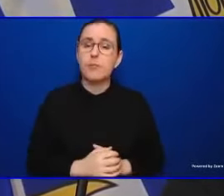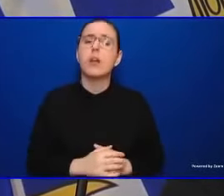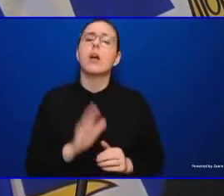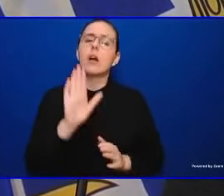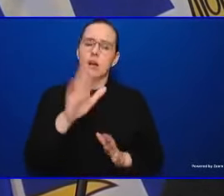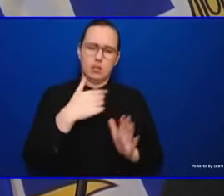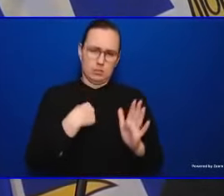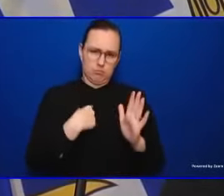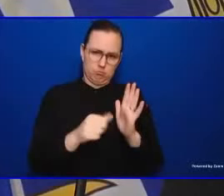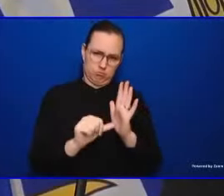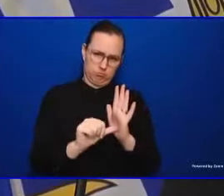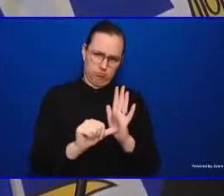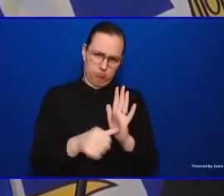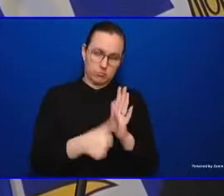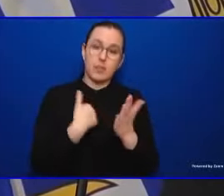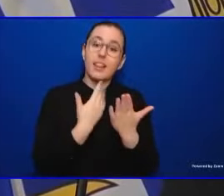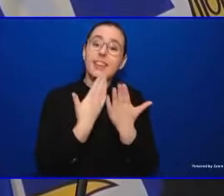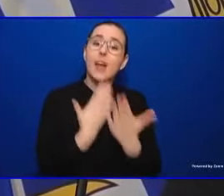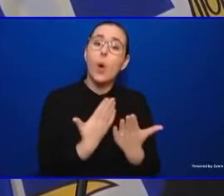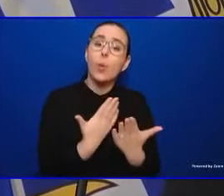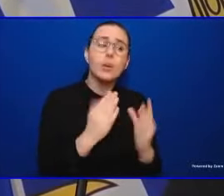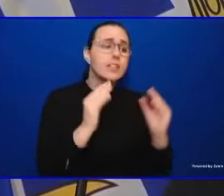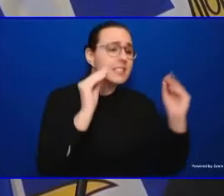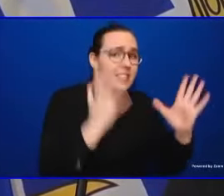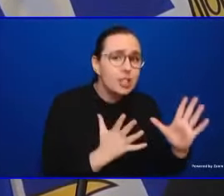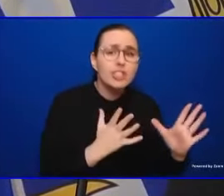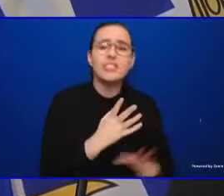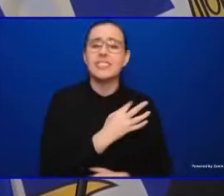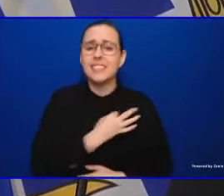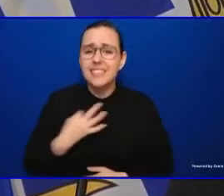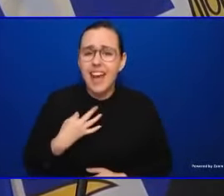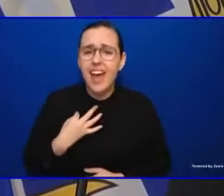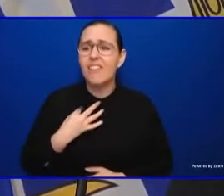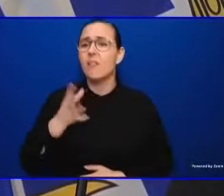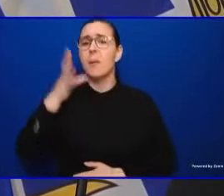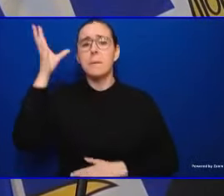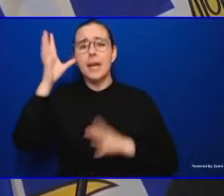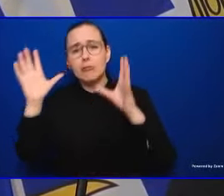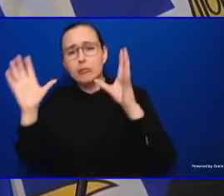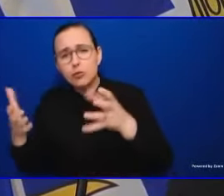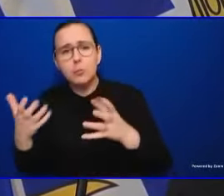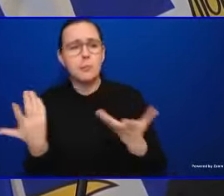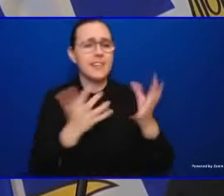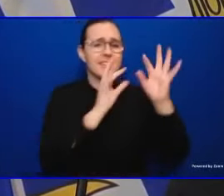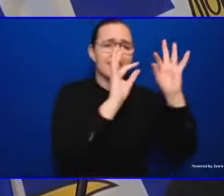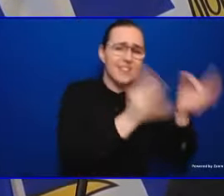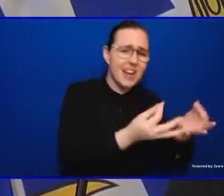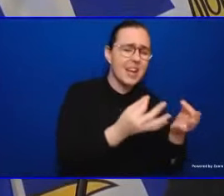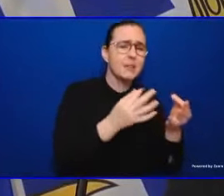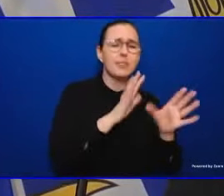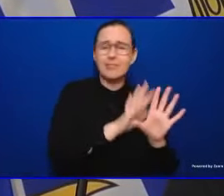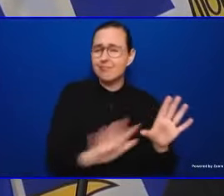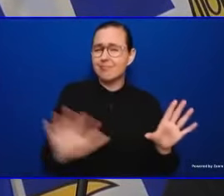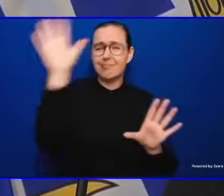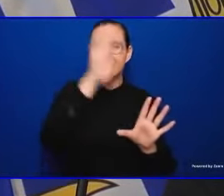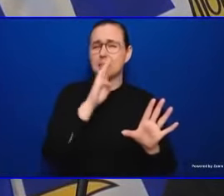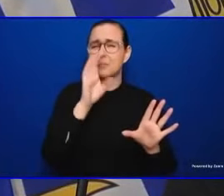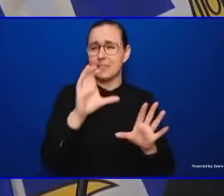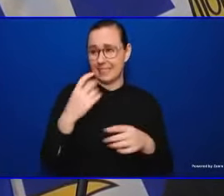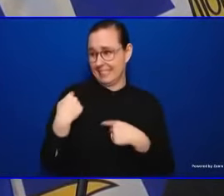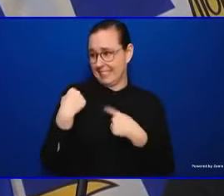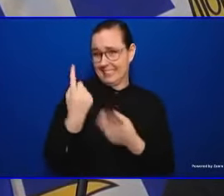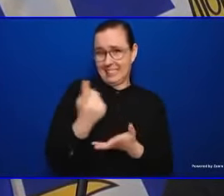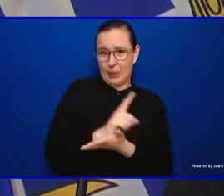groups and families across the province for what you have done in this past week, putting things together, and will continue to do as